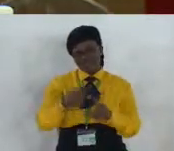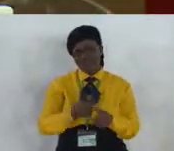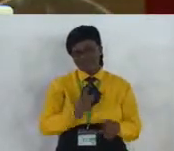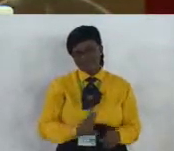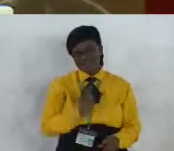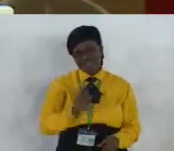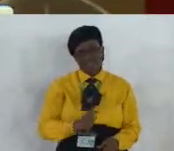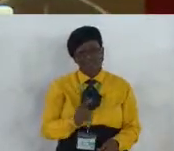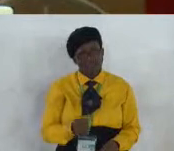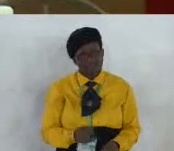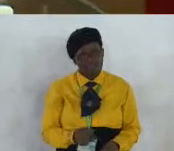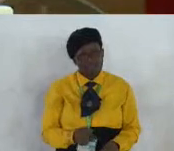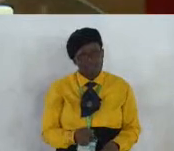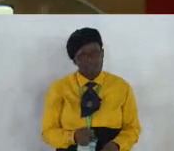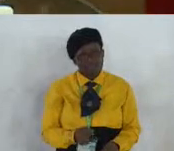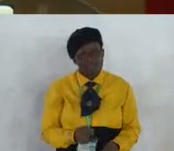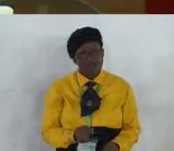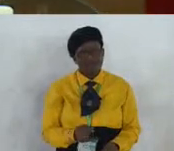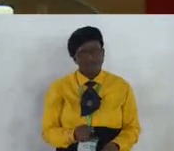He also